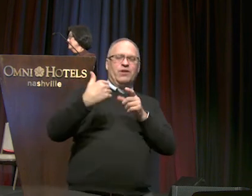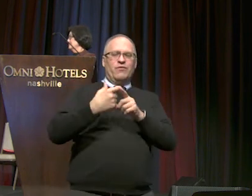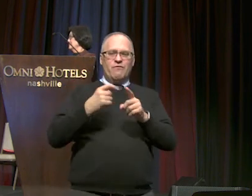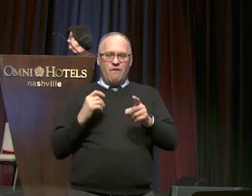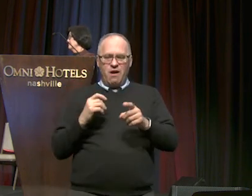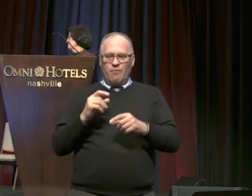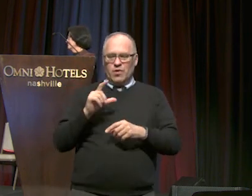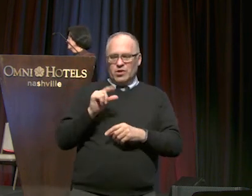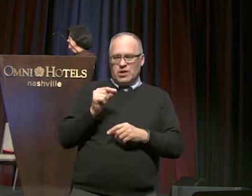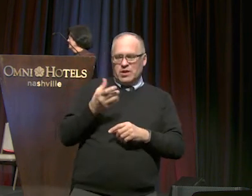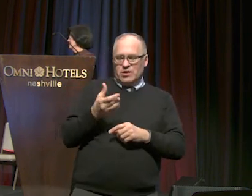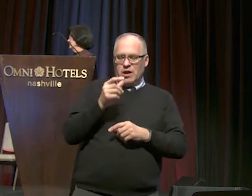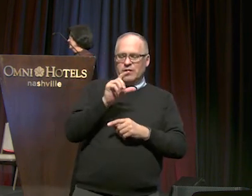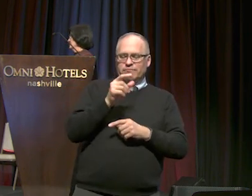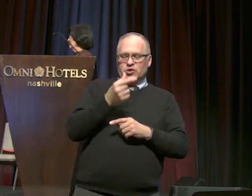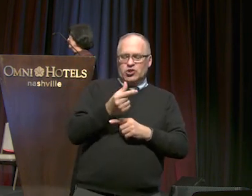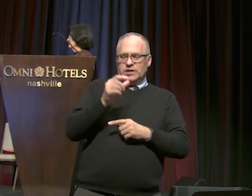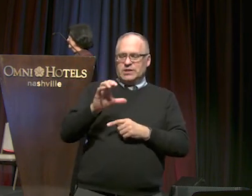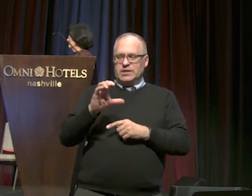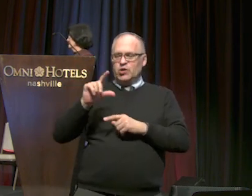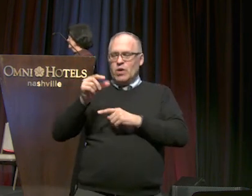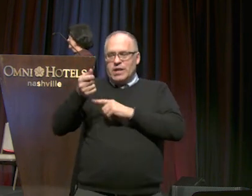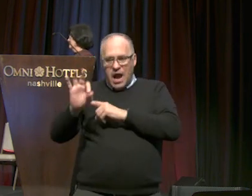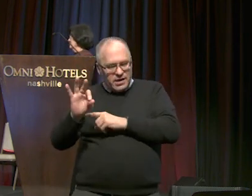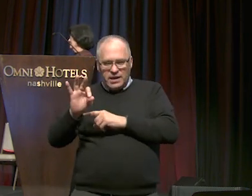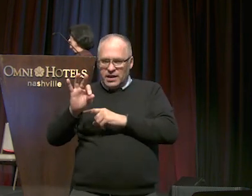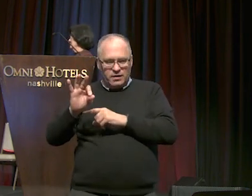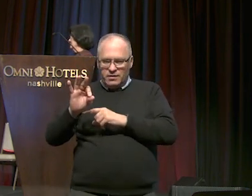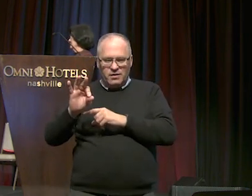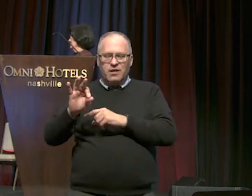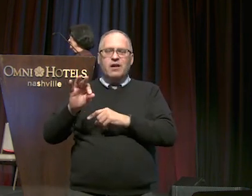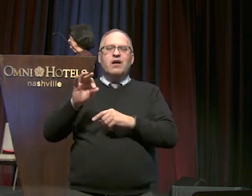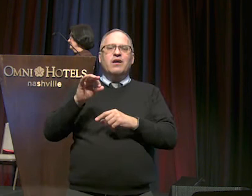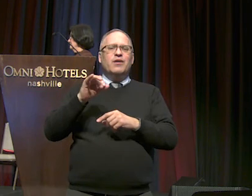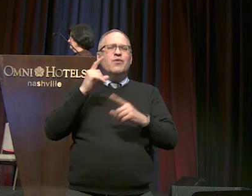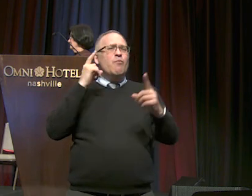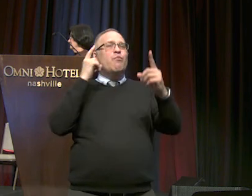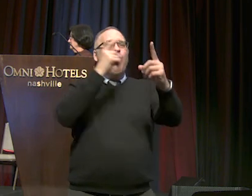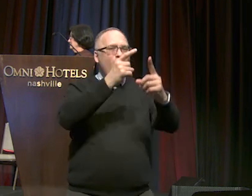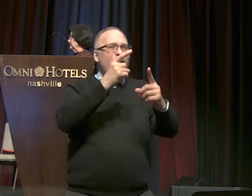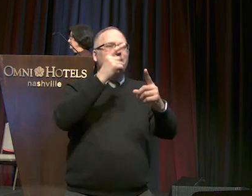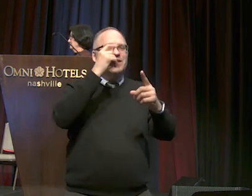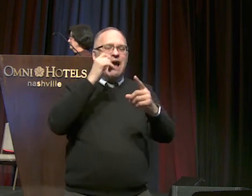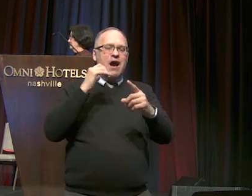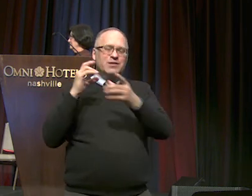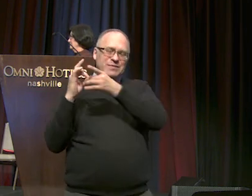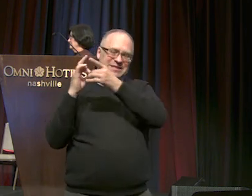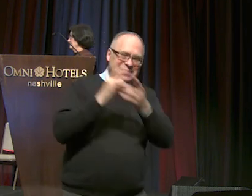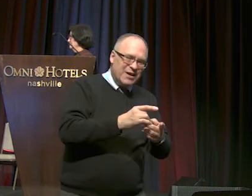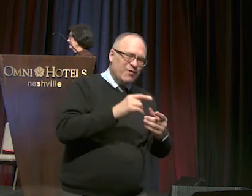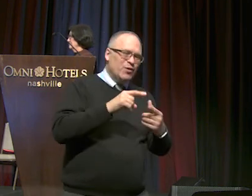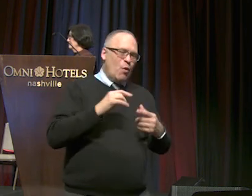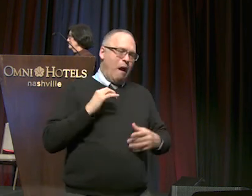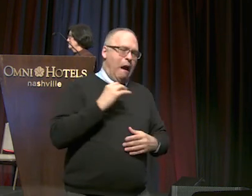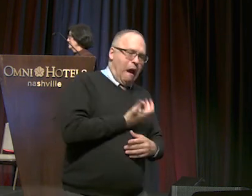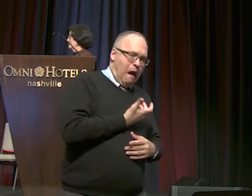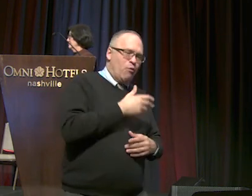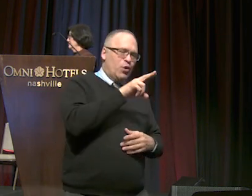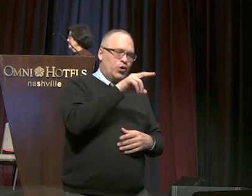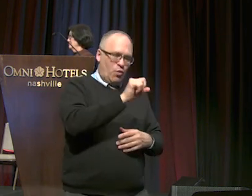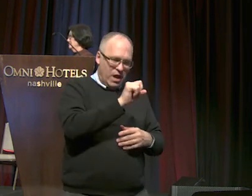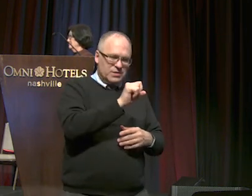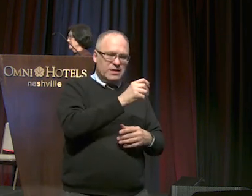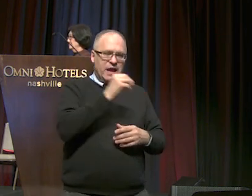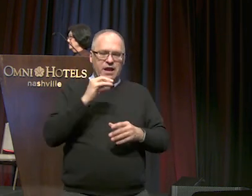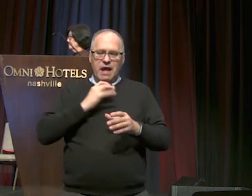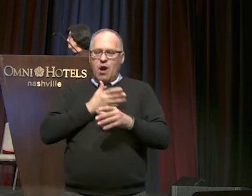2019 and designed to deal with a number of issues related to our global nature